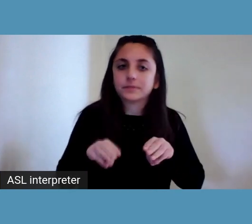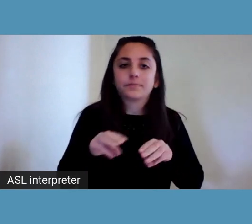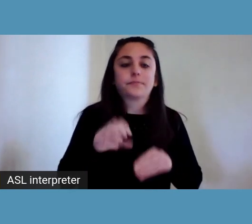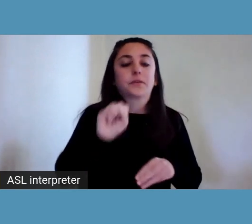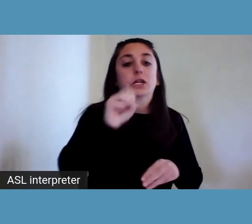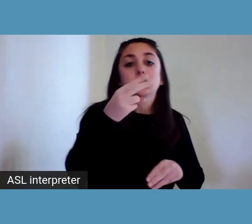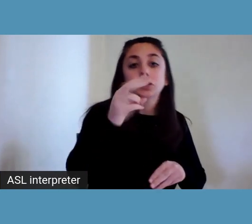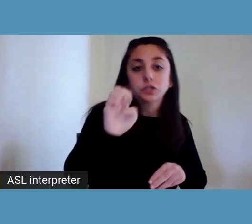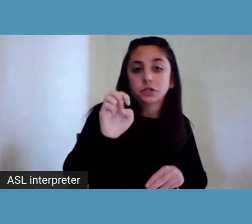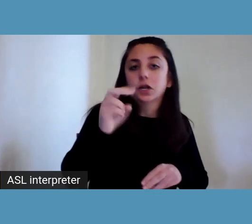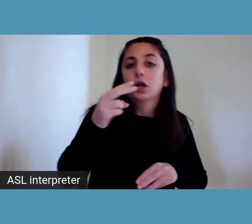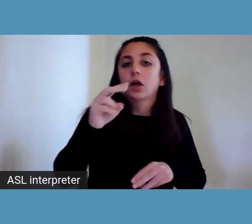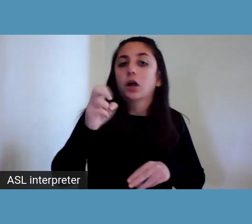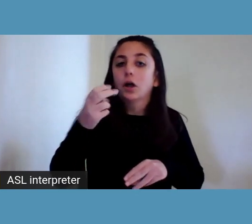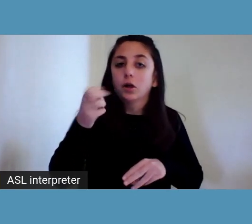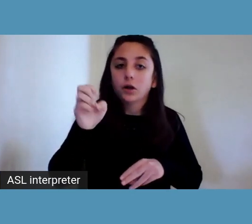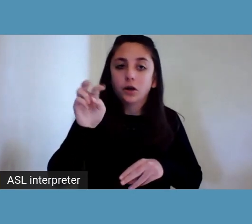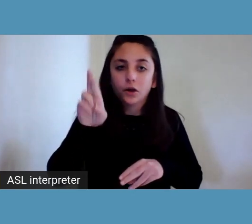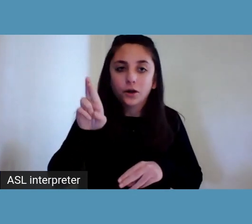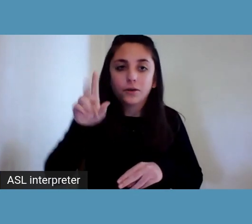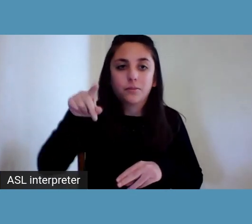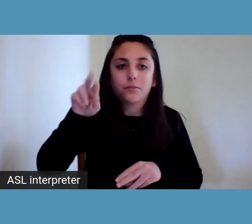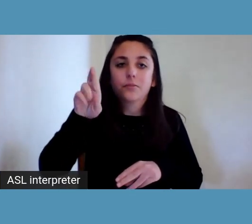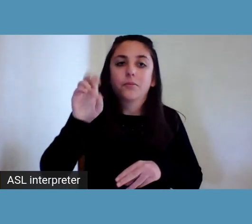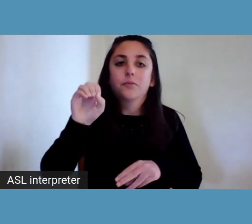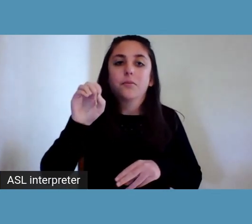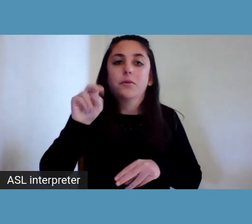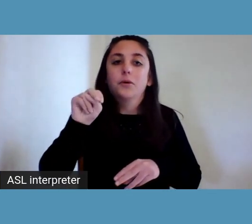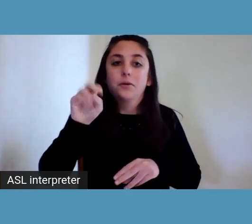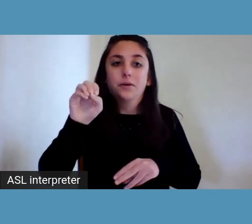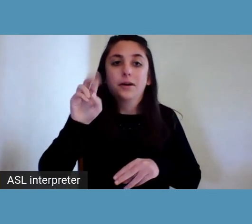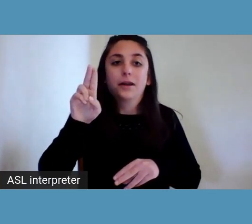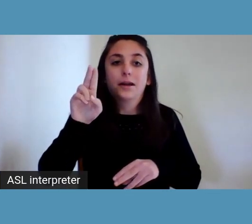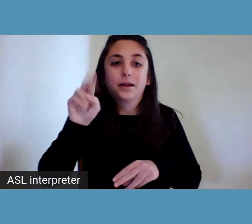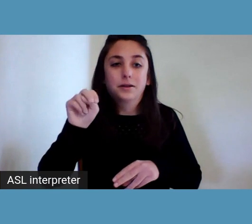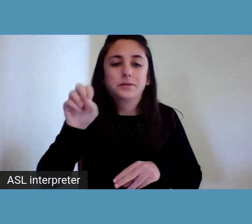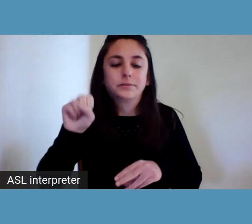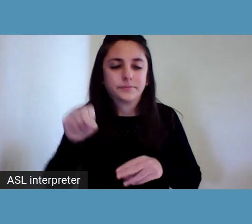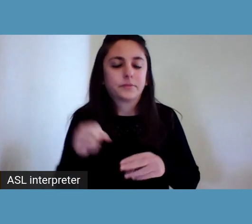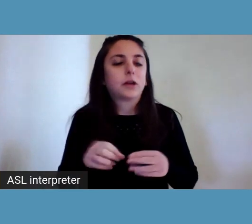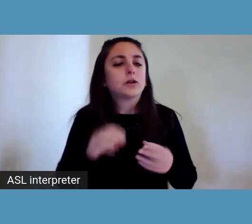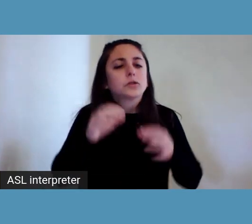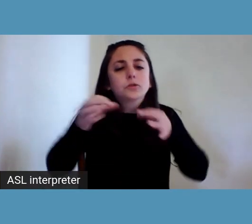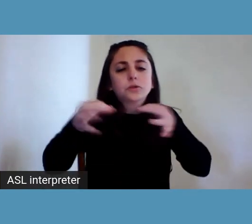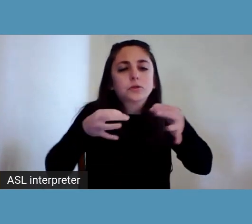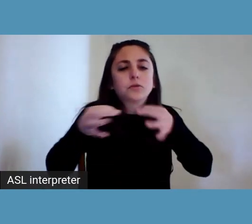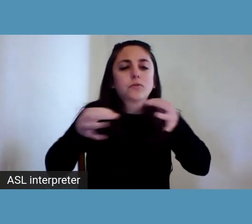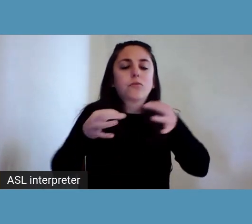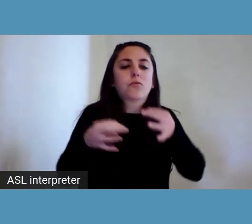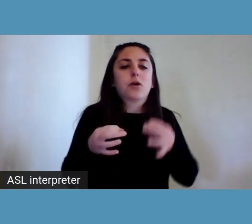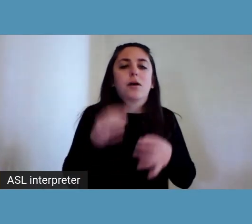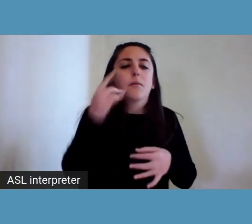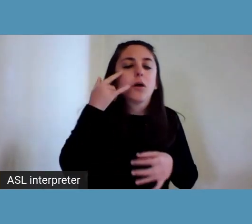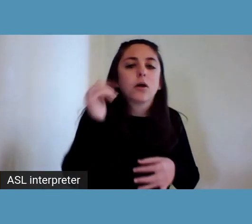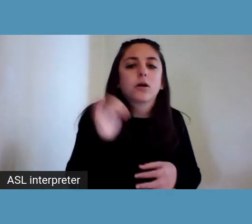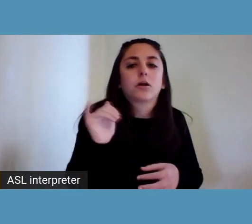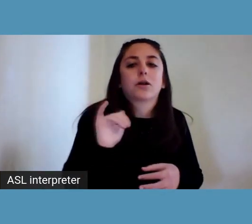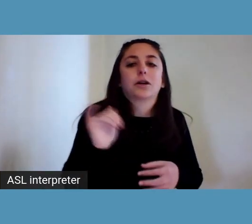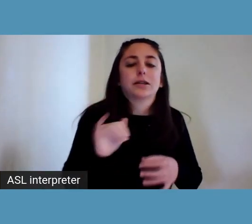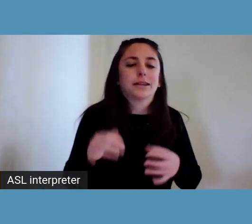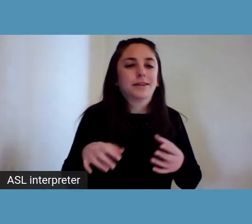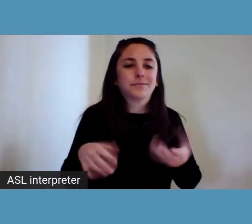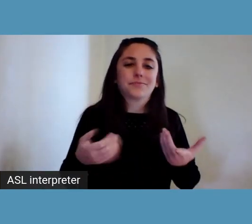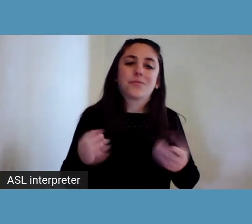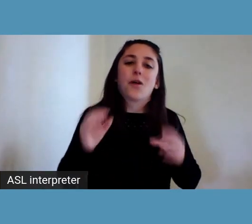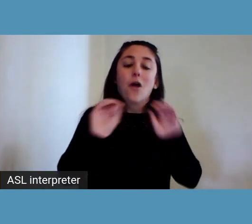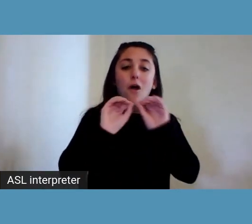a white female with short curly brown hair, a gray headband, and a gray flannel shirt. I'm sitting in my messy office with images